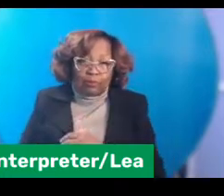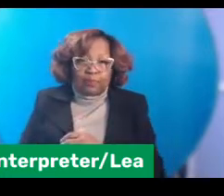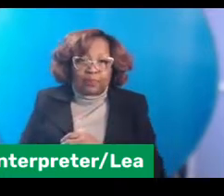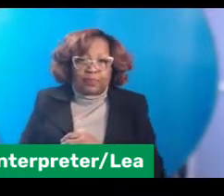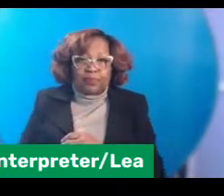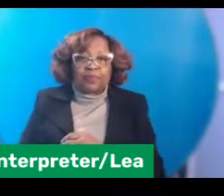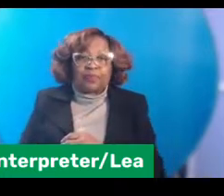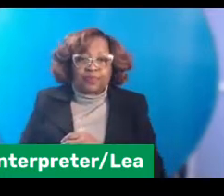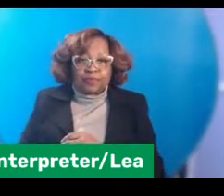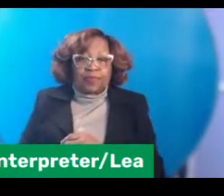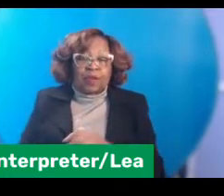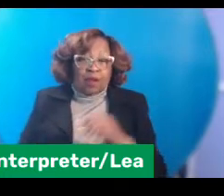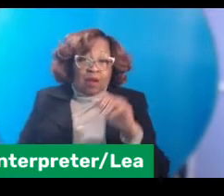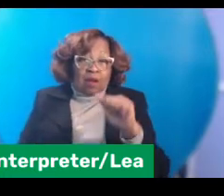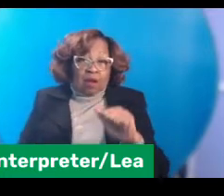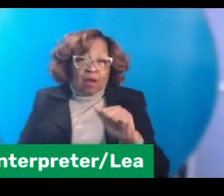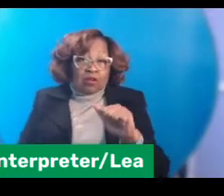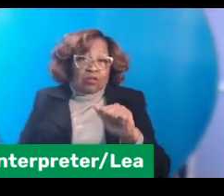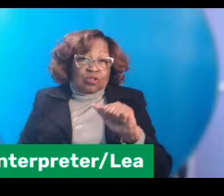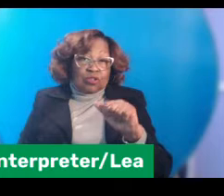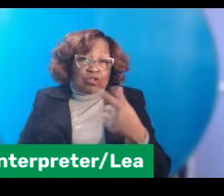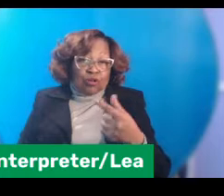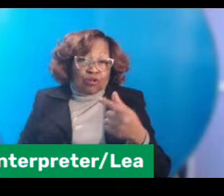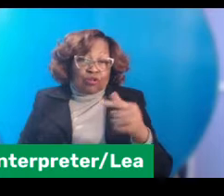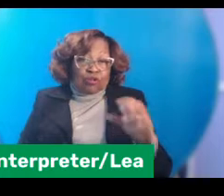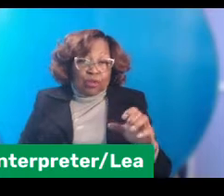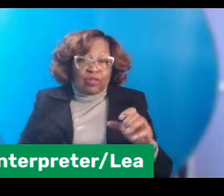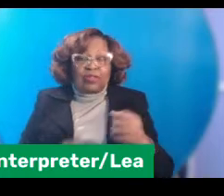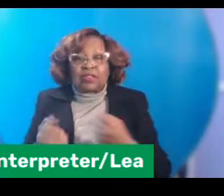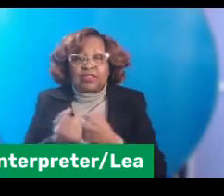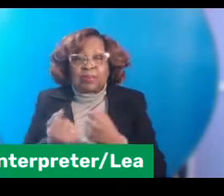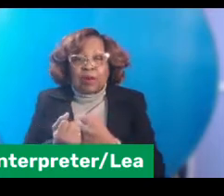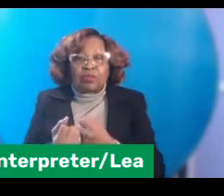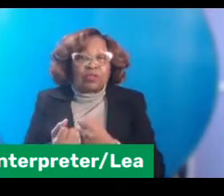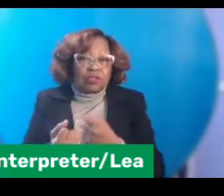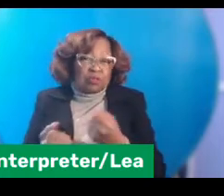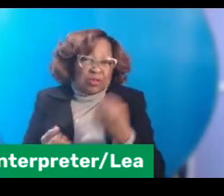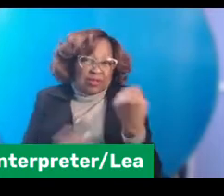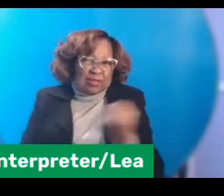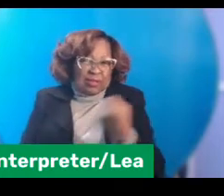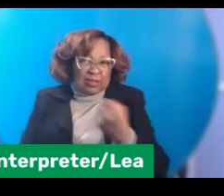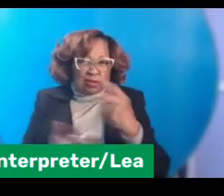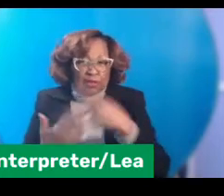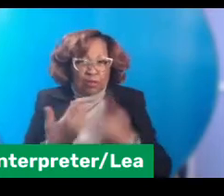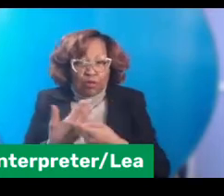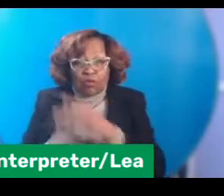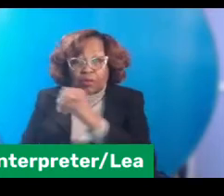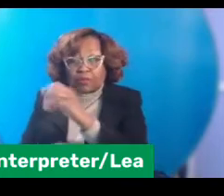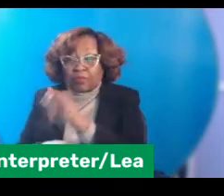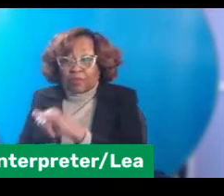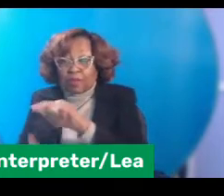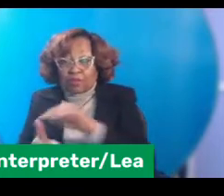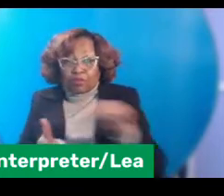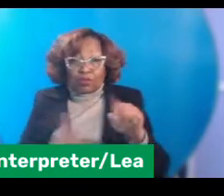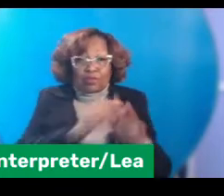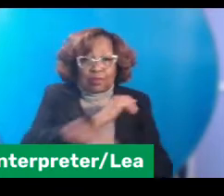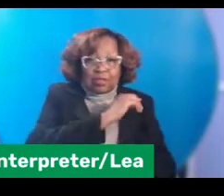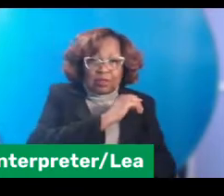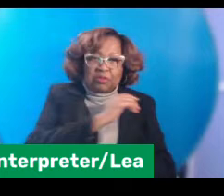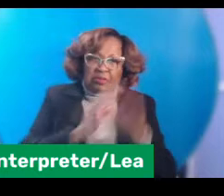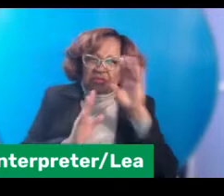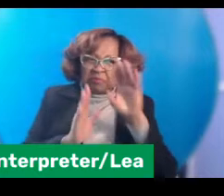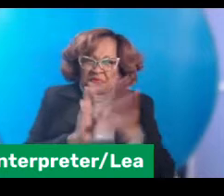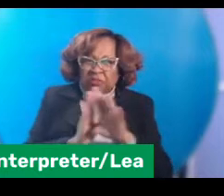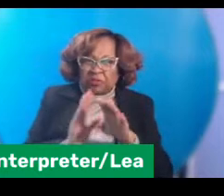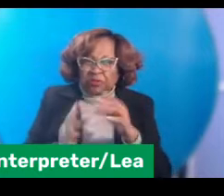Austin Garden Collective sponsors volunteer Saturdays at each of the community gardens from May through September. And here are some photos from these work